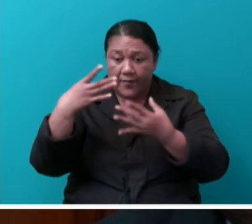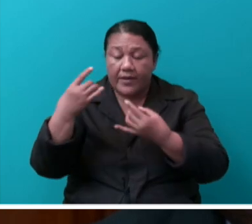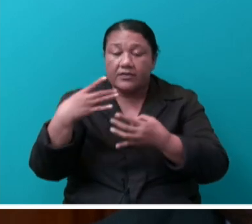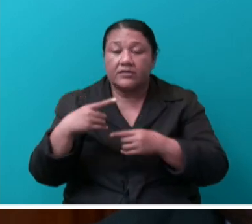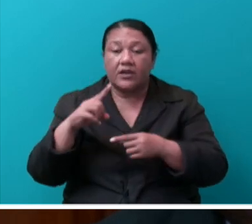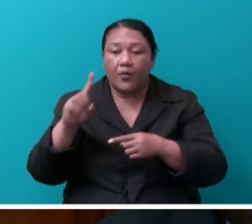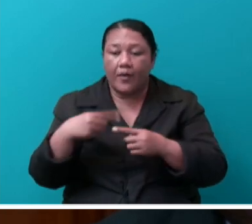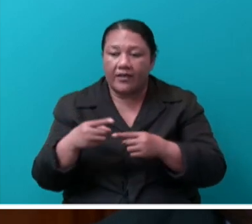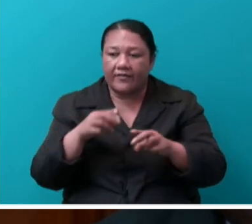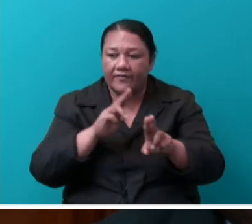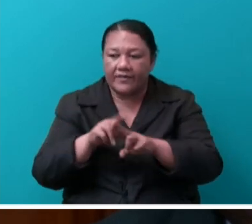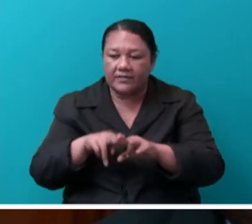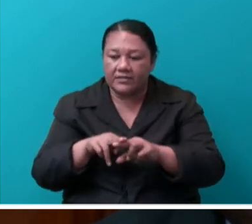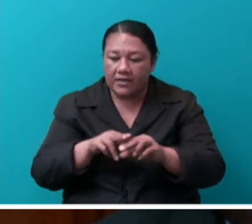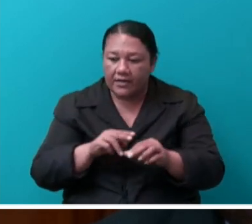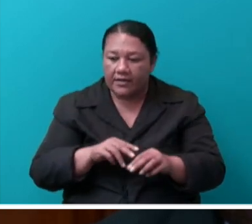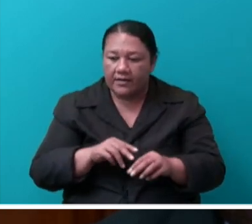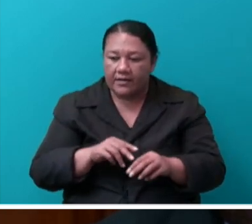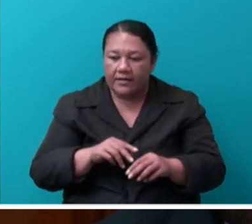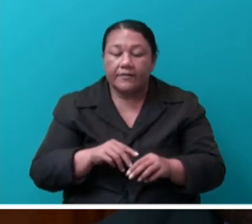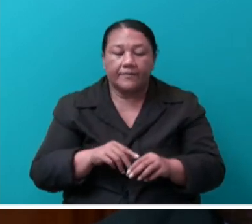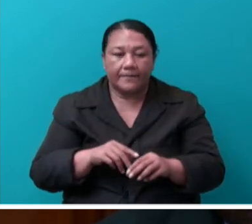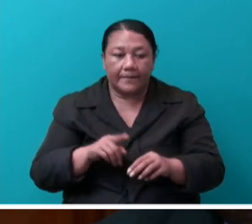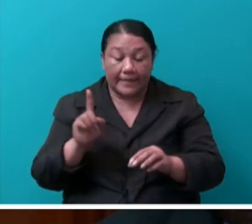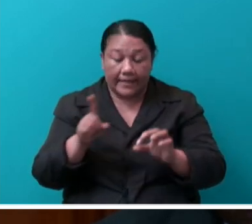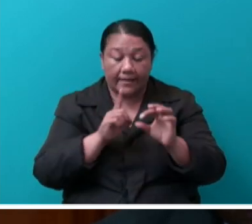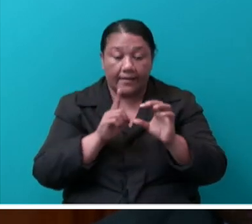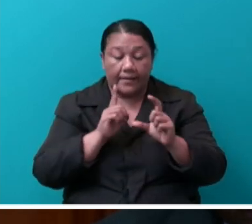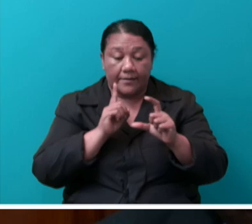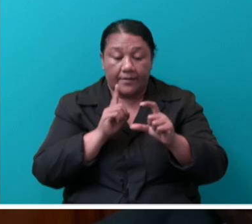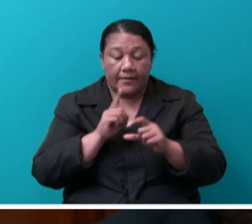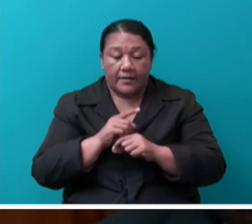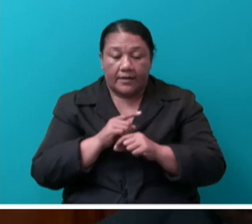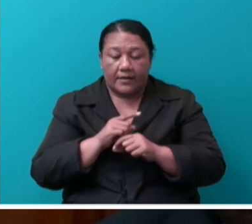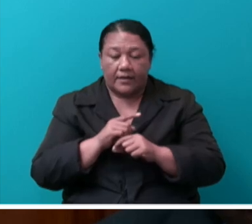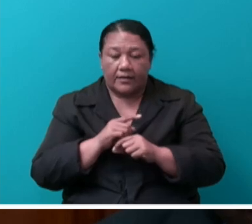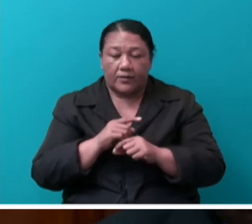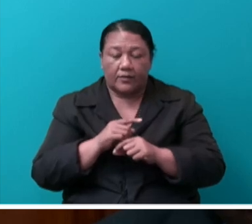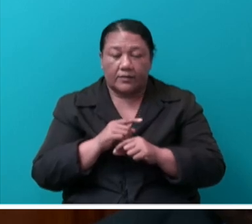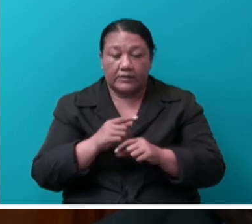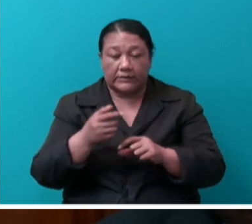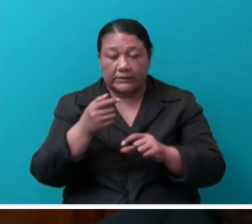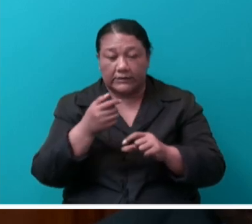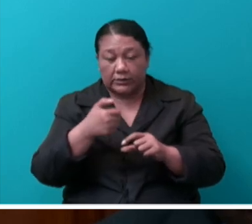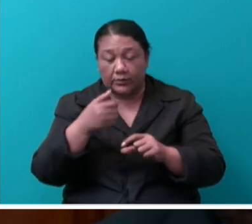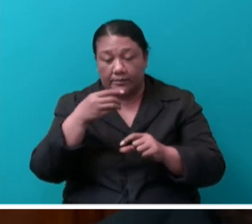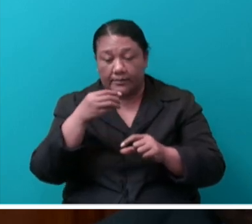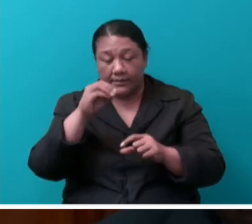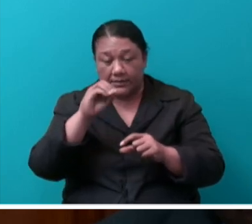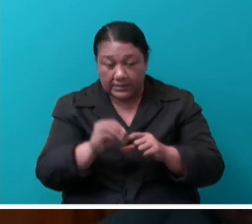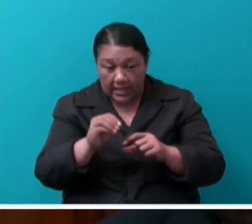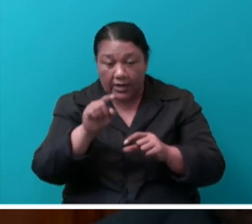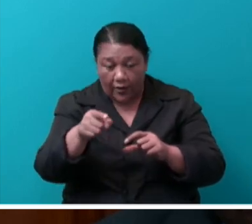Commission, where it indicated that 62% of women are experiencing